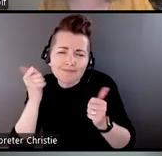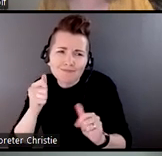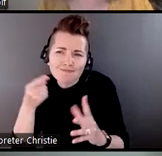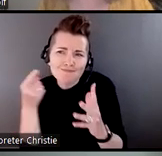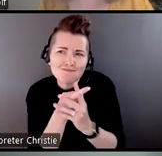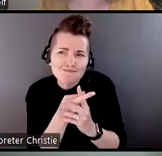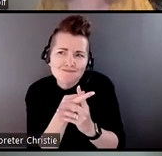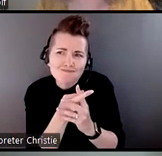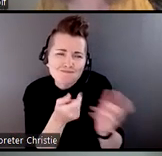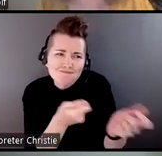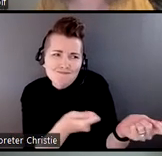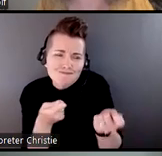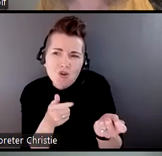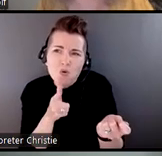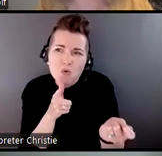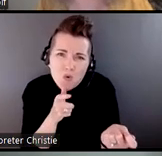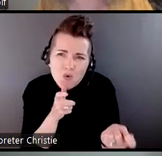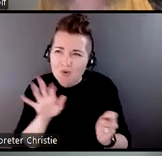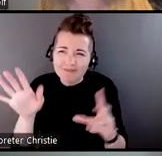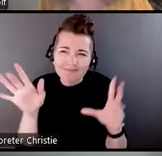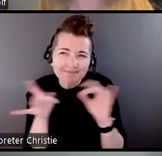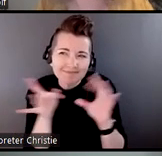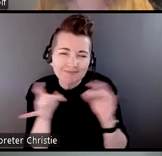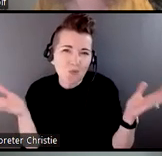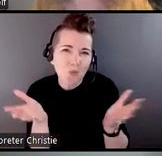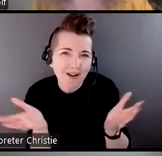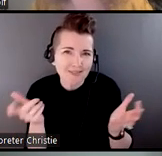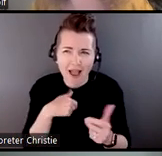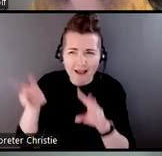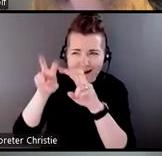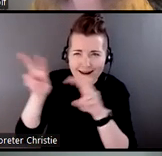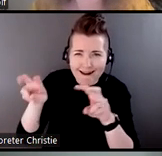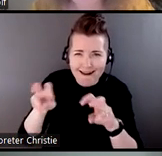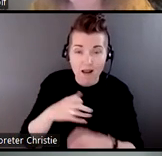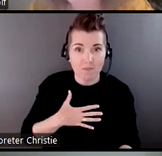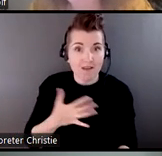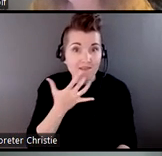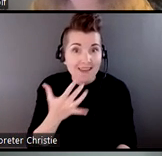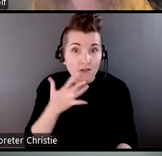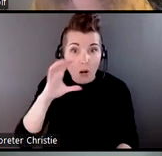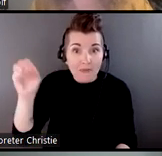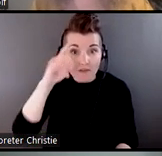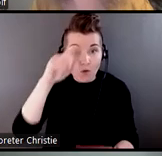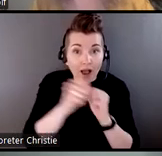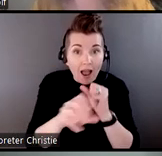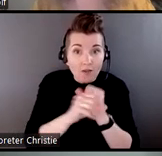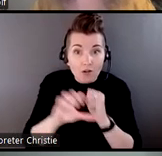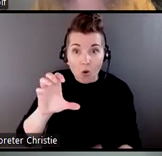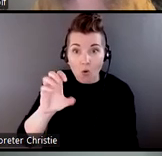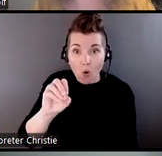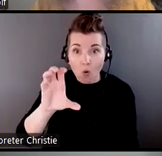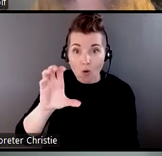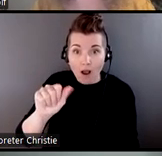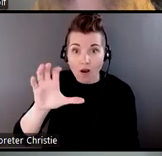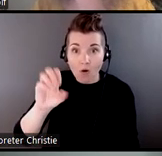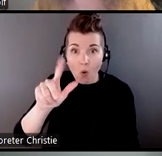their message? I think one of my favorite advertisers is Coca-Cola. I don't even drink Coke, but they do